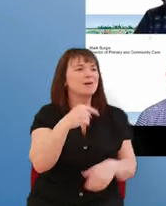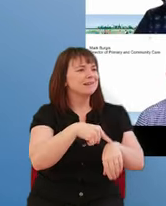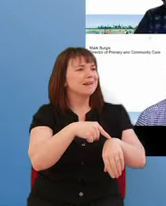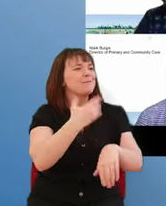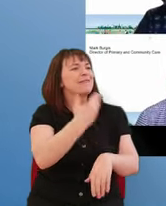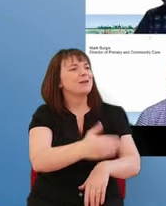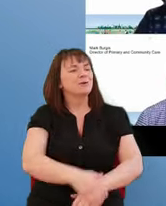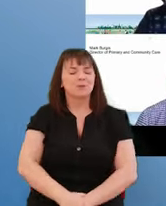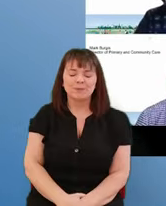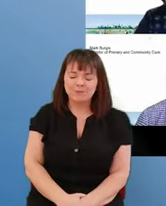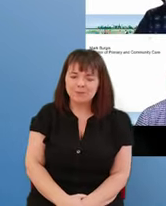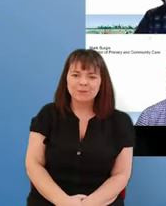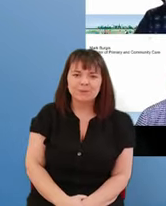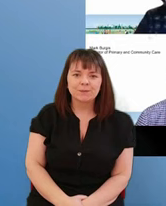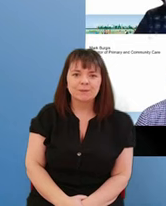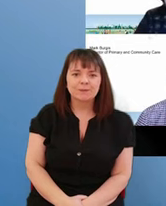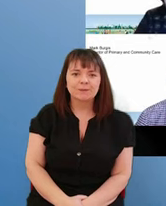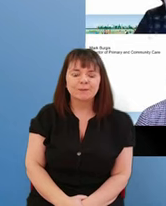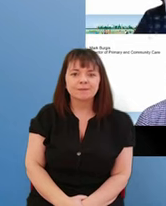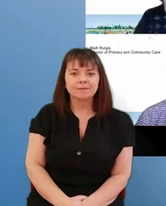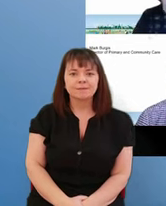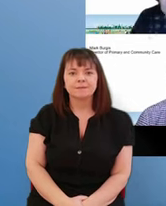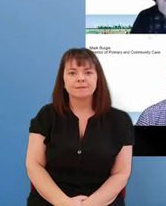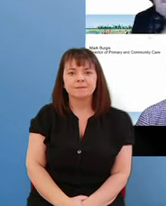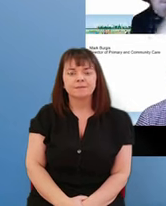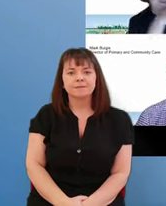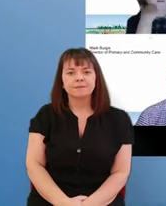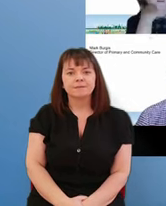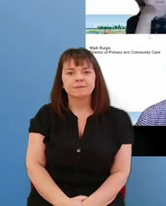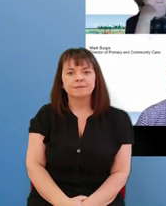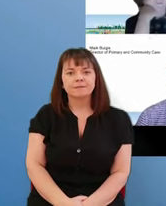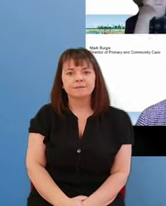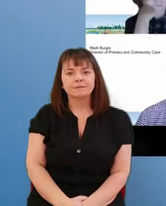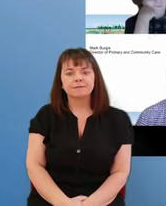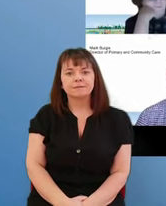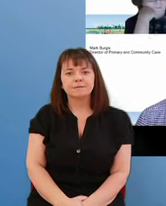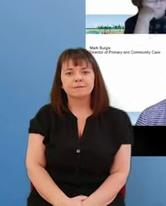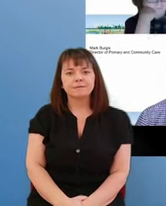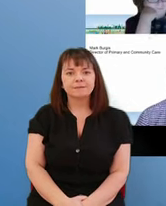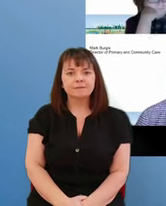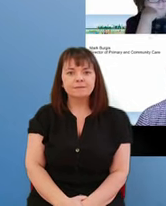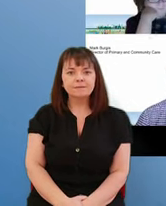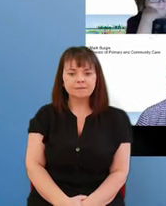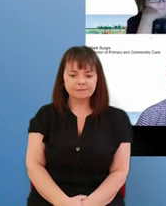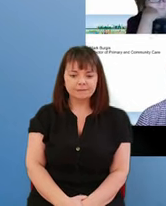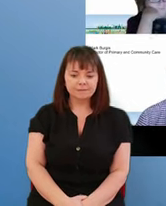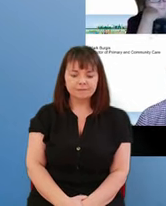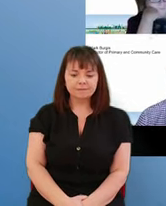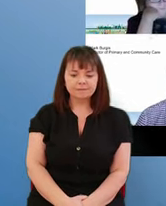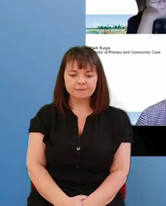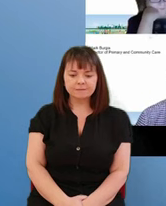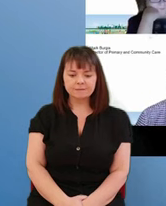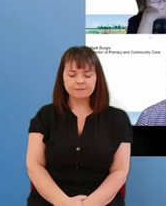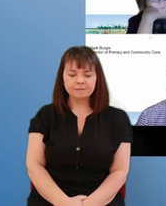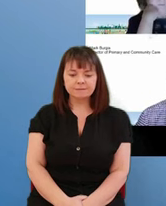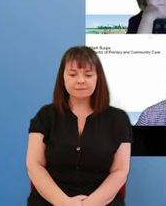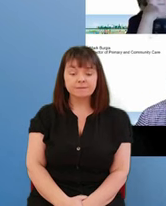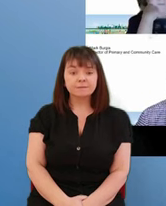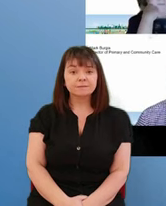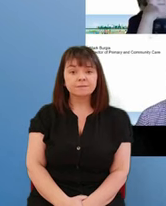Right. I need to, is Julian, yes, Julian's with us. So we're going to go back